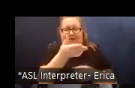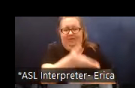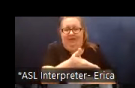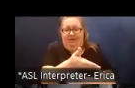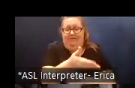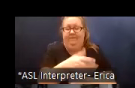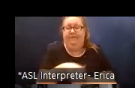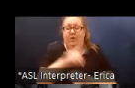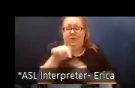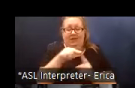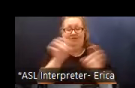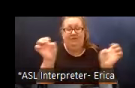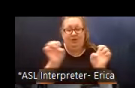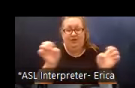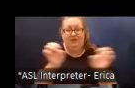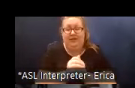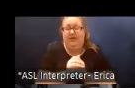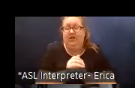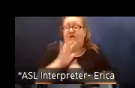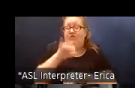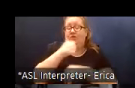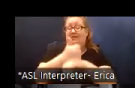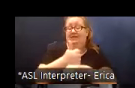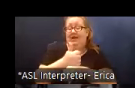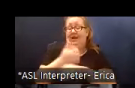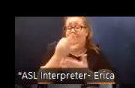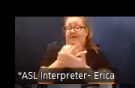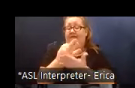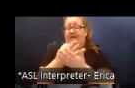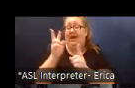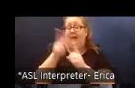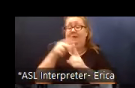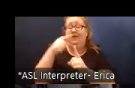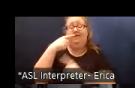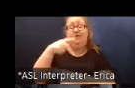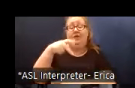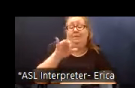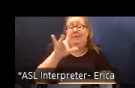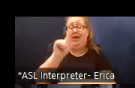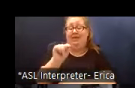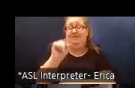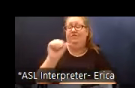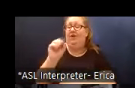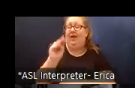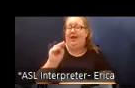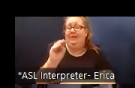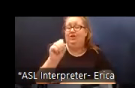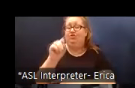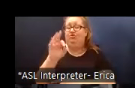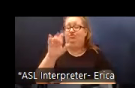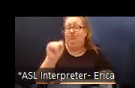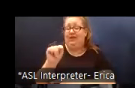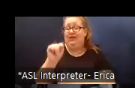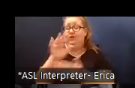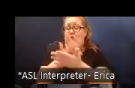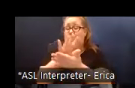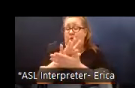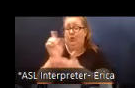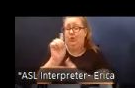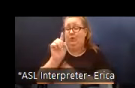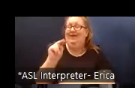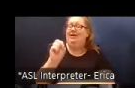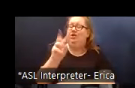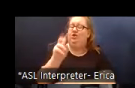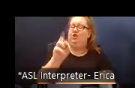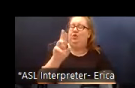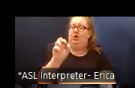We put together a funding application for a pilot at Eastside High School or Ann Street School in Newark to have a resilience